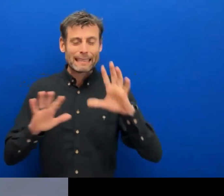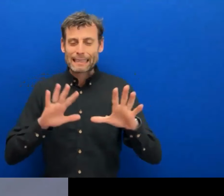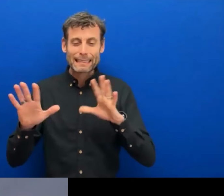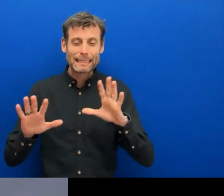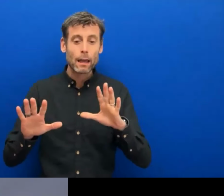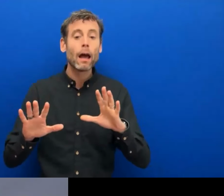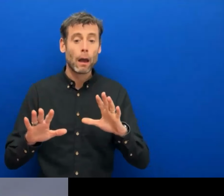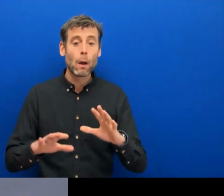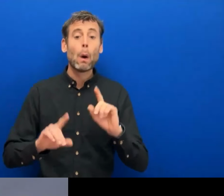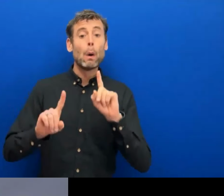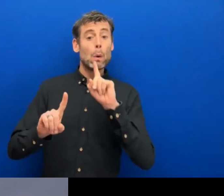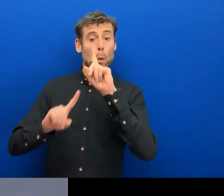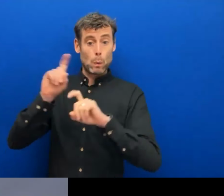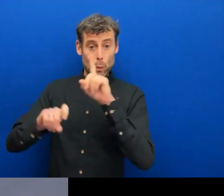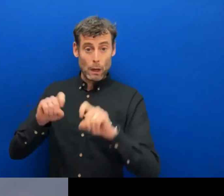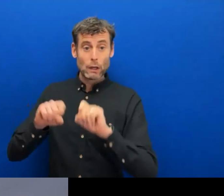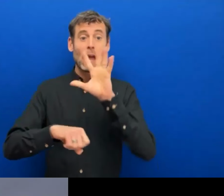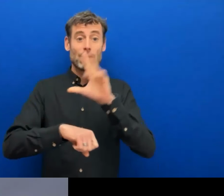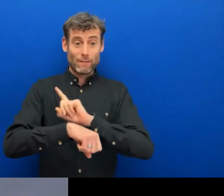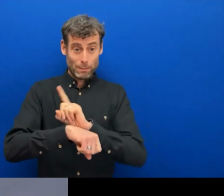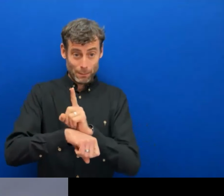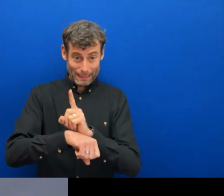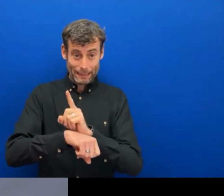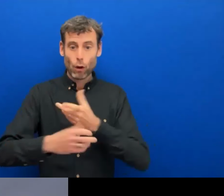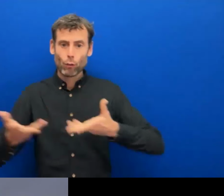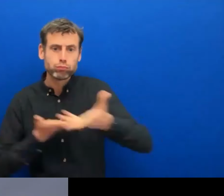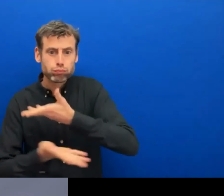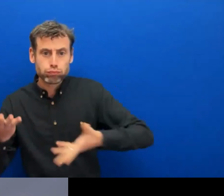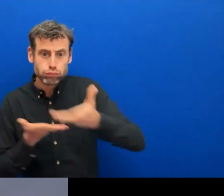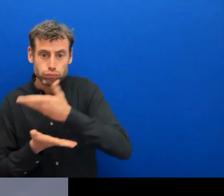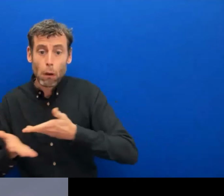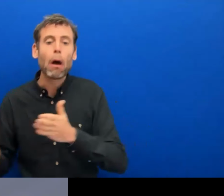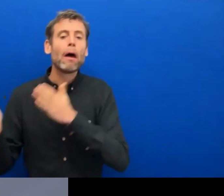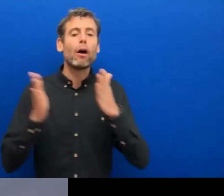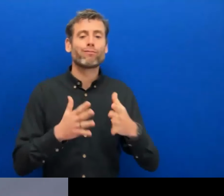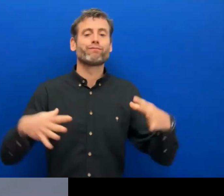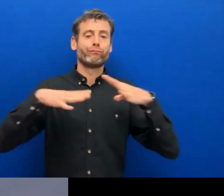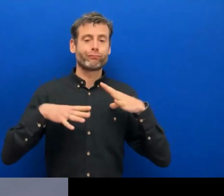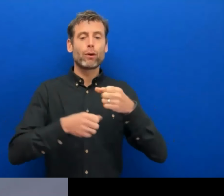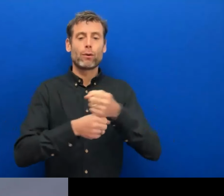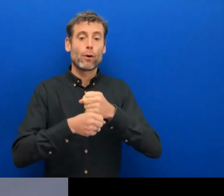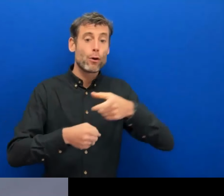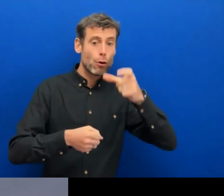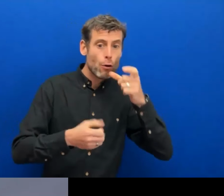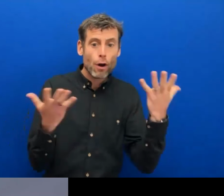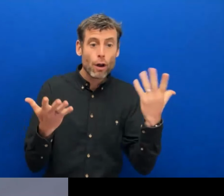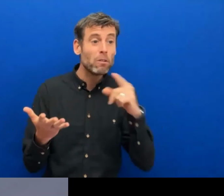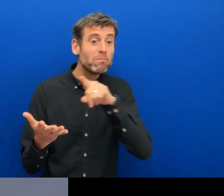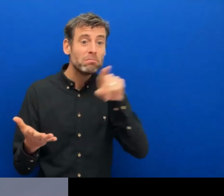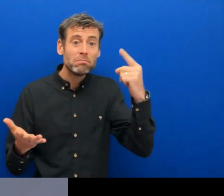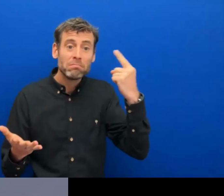5 minutes now before the break to, if we did have any questions for any of the speakers, be it